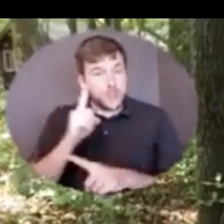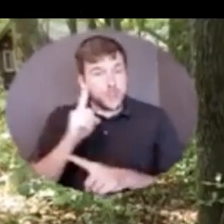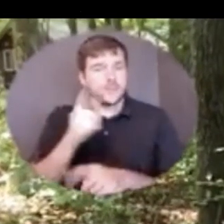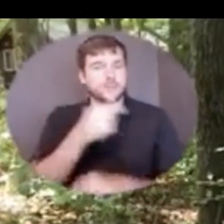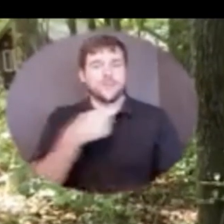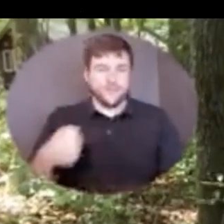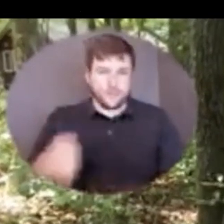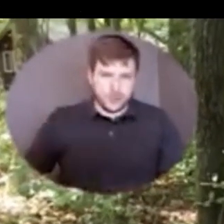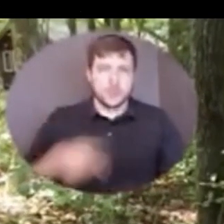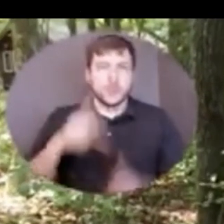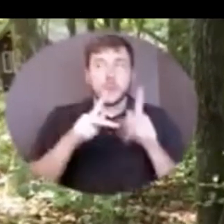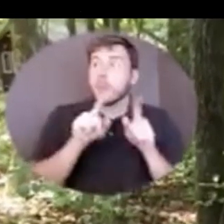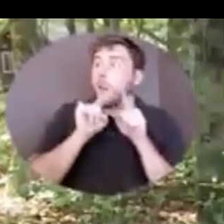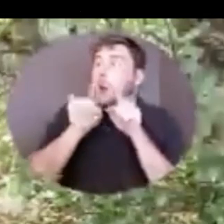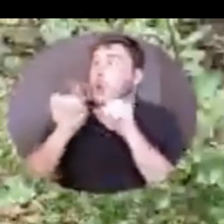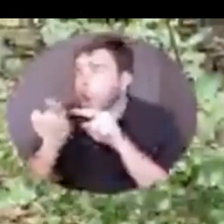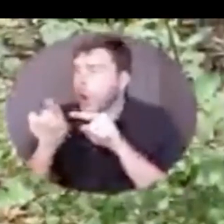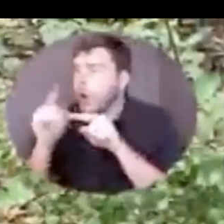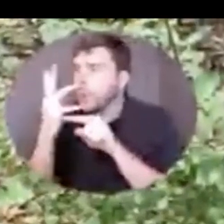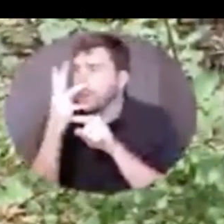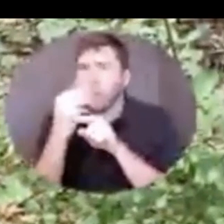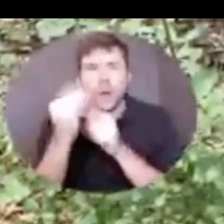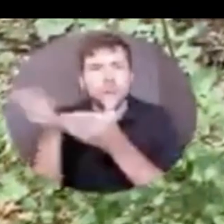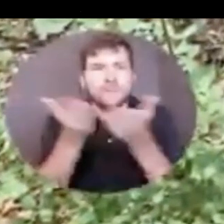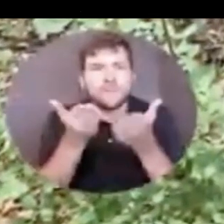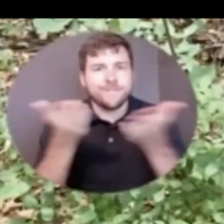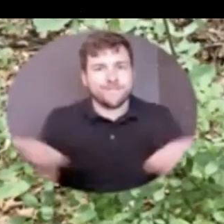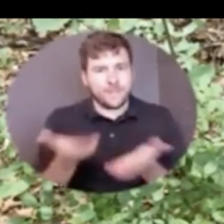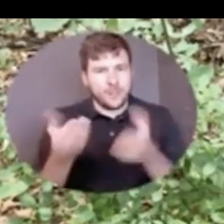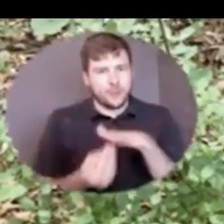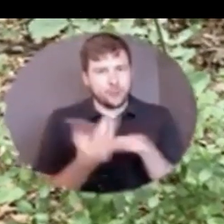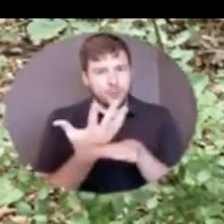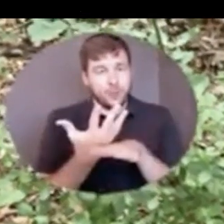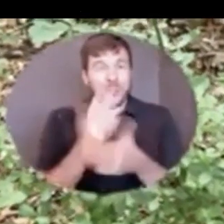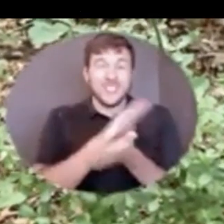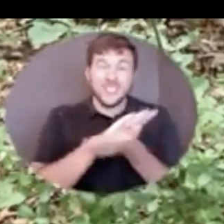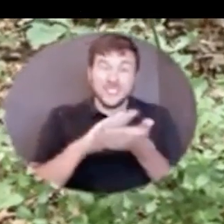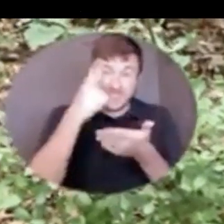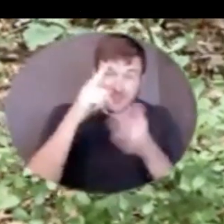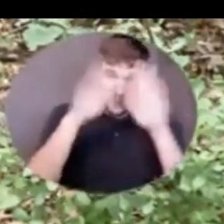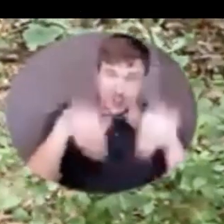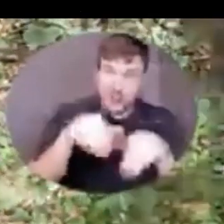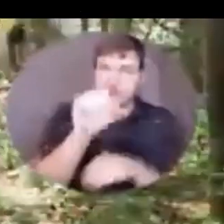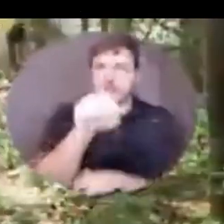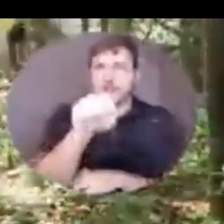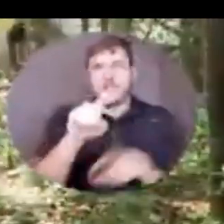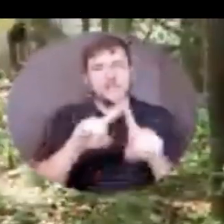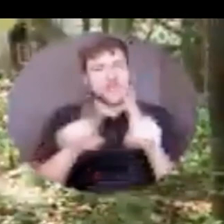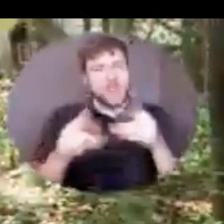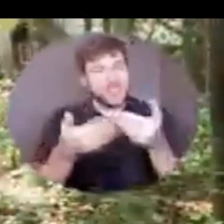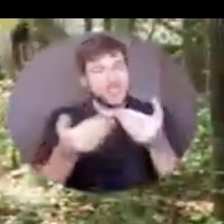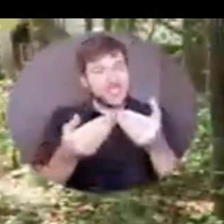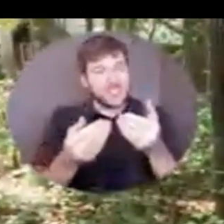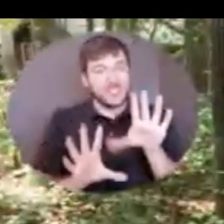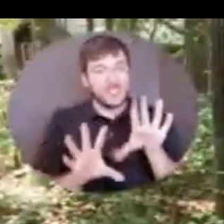name suggests, it's imported from China. It was brought over because a lot of people like the way it looks, and it forms really nice shrubs, but it can really